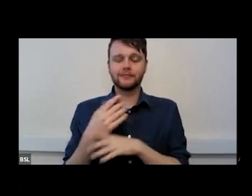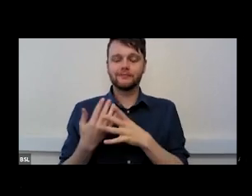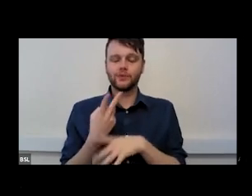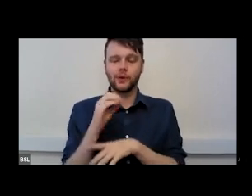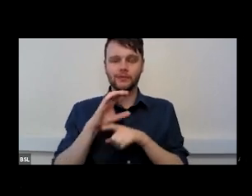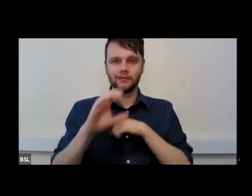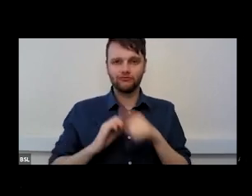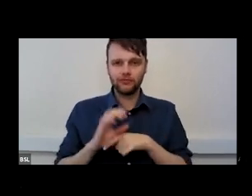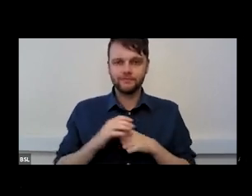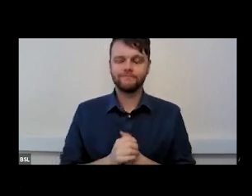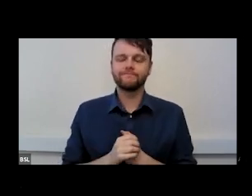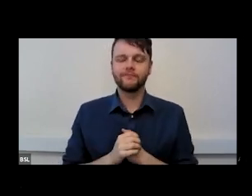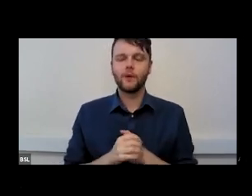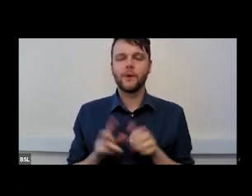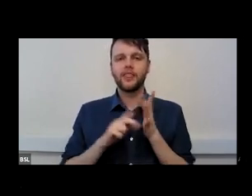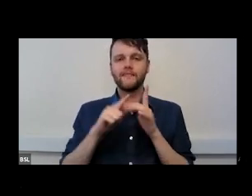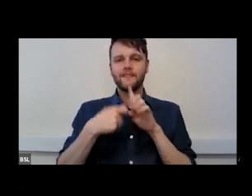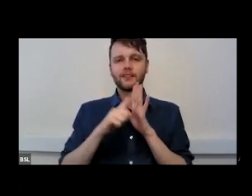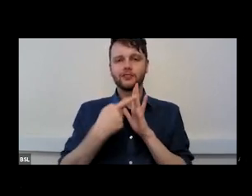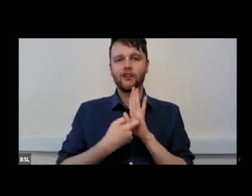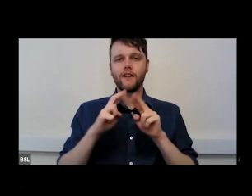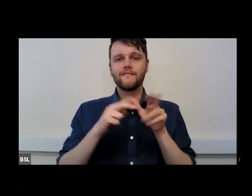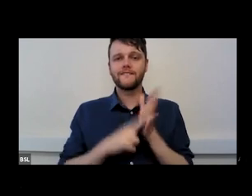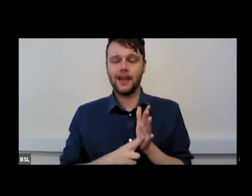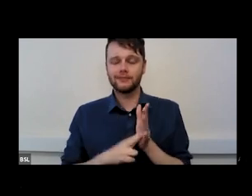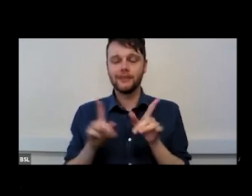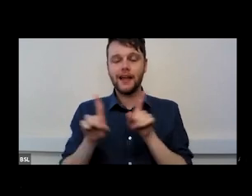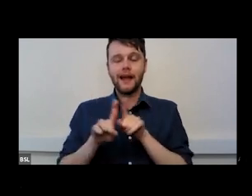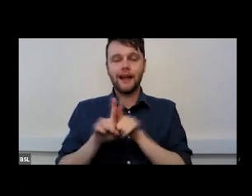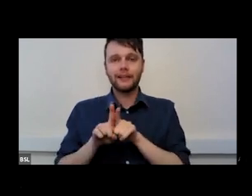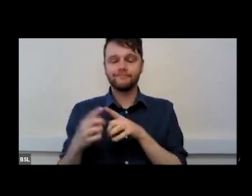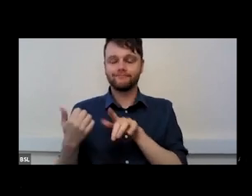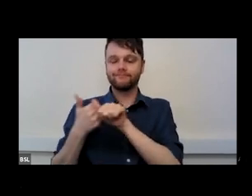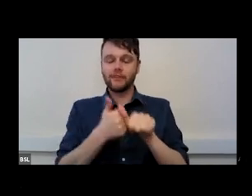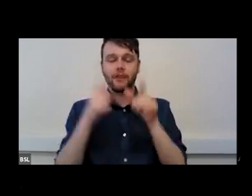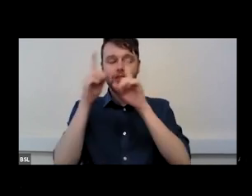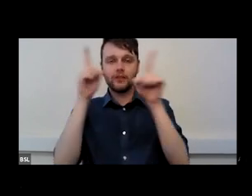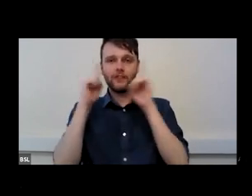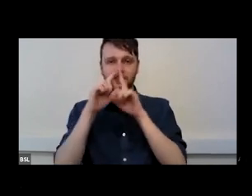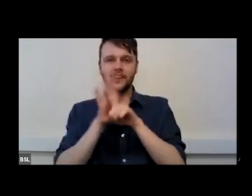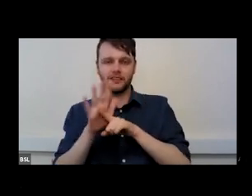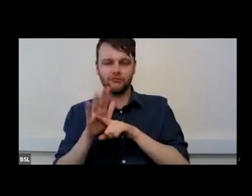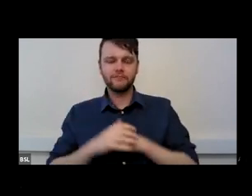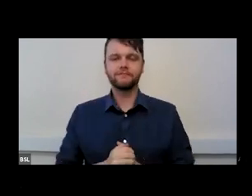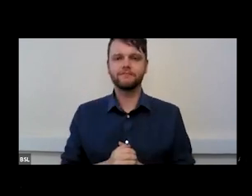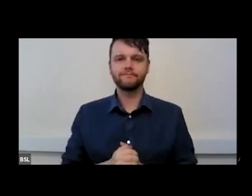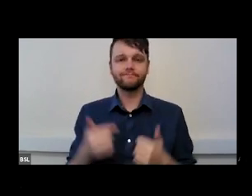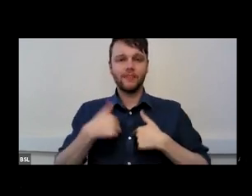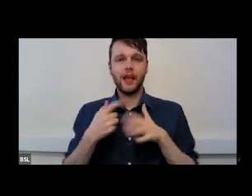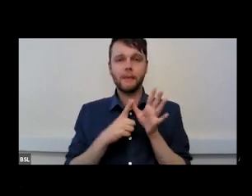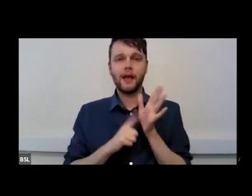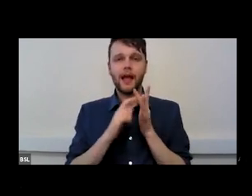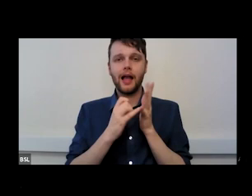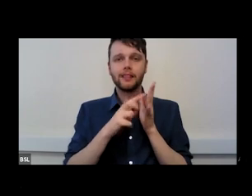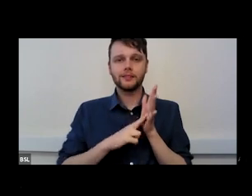the Confucius Institute for Scotland in the University of Edinburgh. My name is Alison Strauss